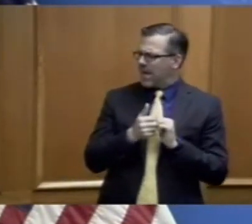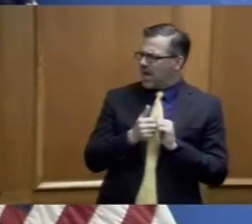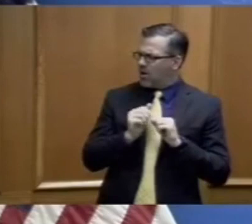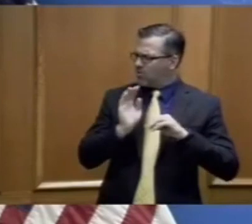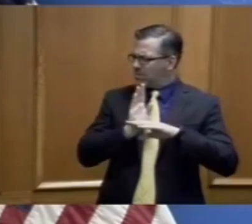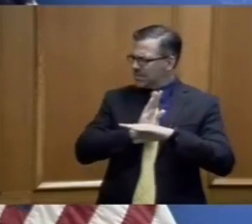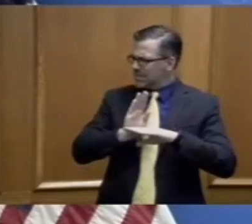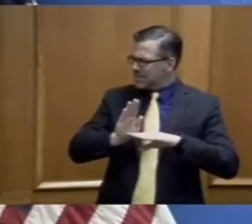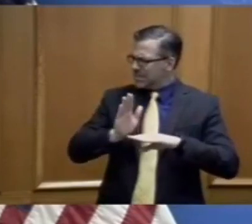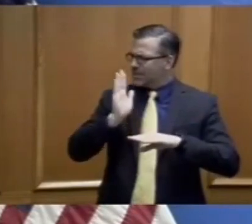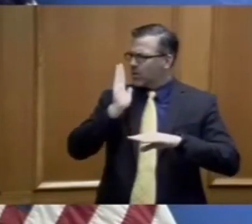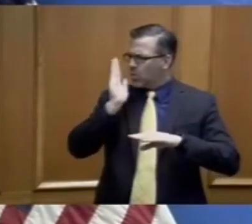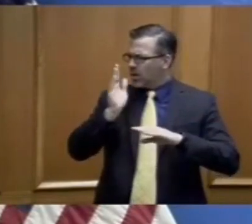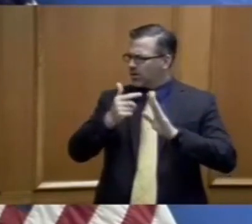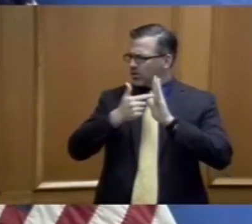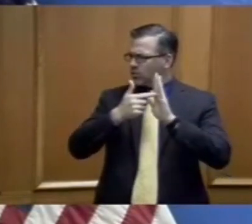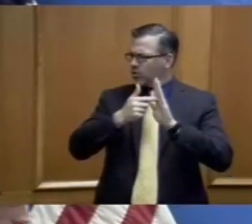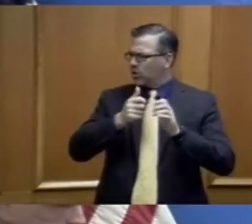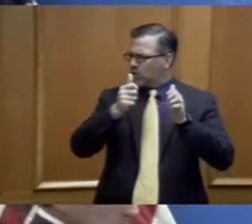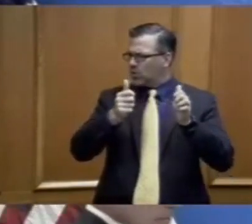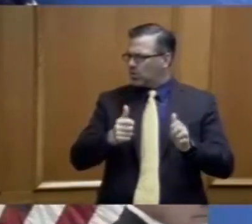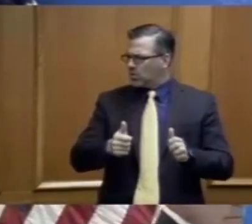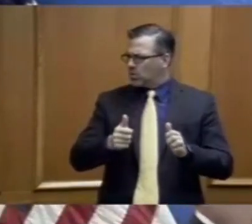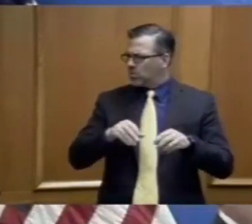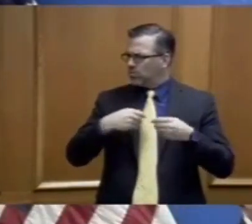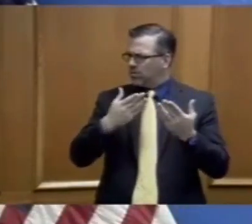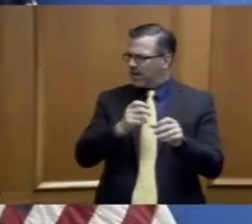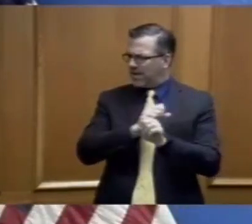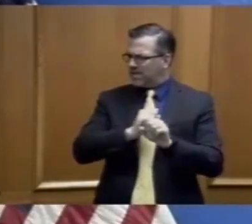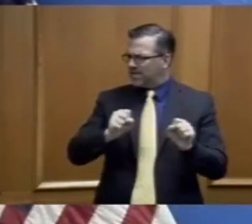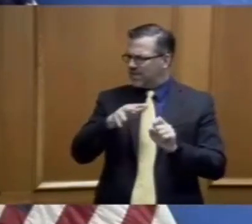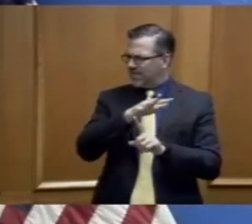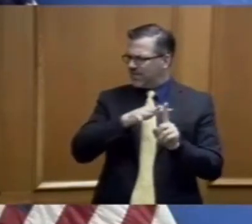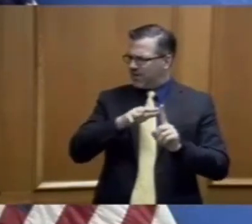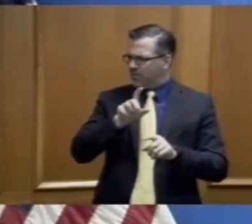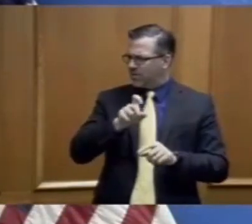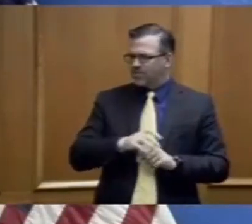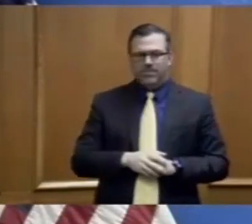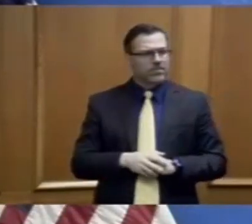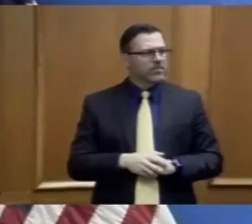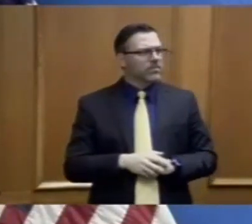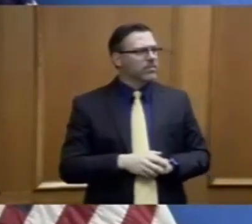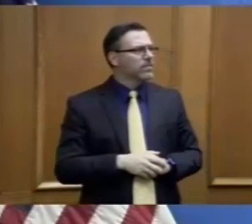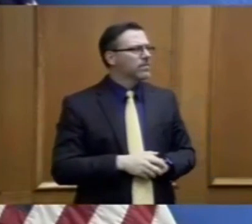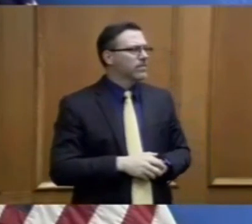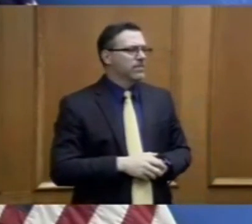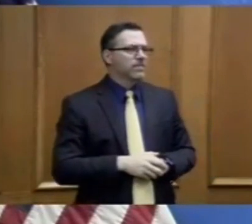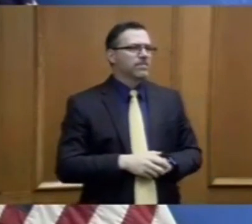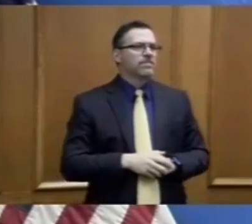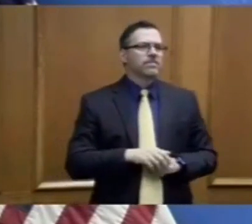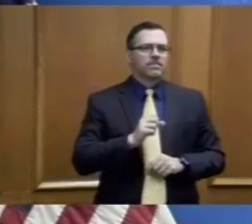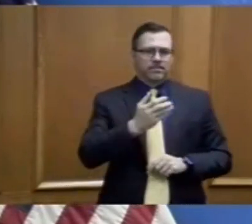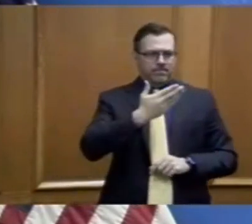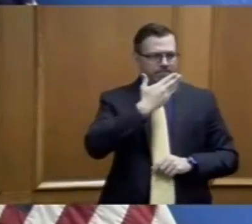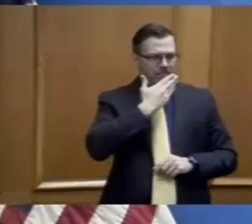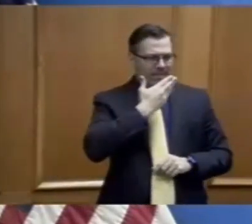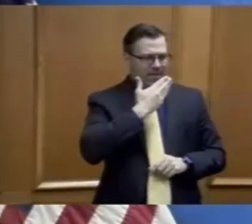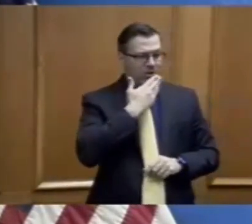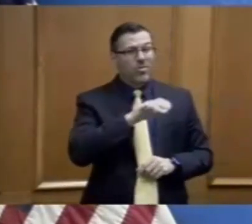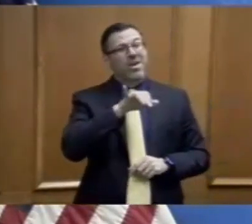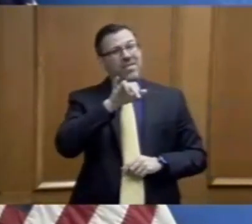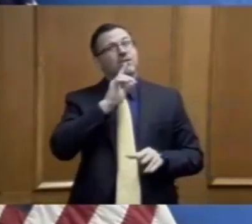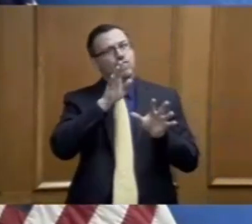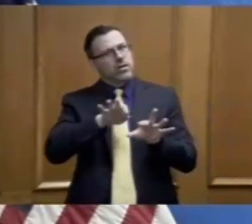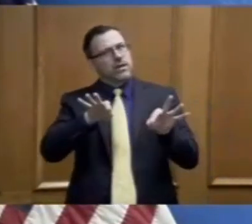display and will commit to being that safe environment. Yes, thank you, Governor. And it's an important question that you raise, and